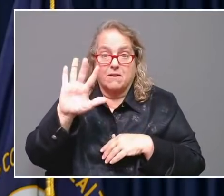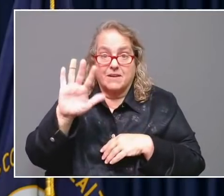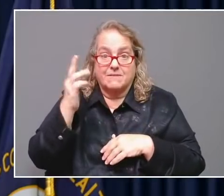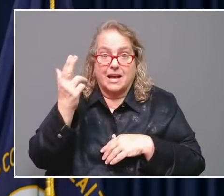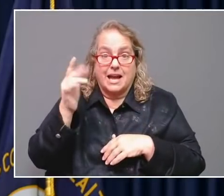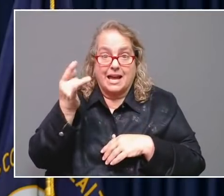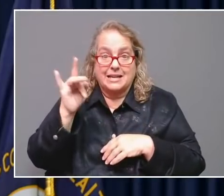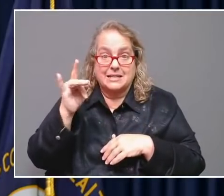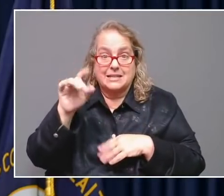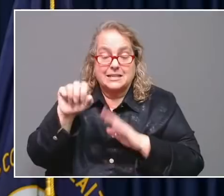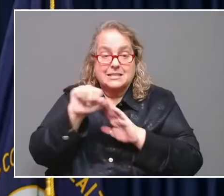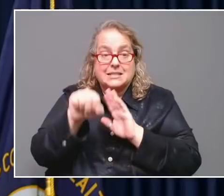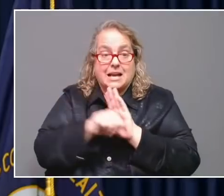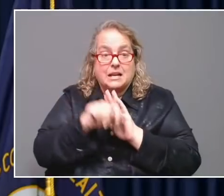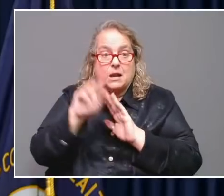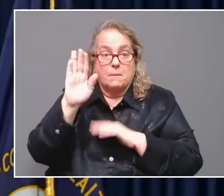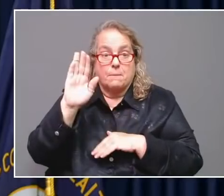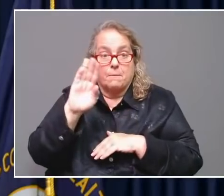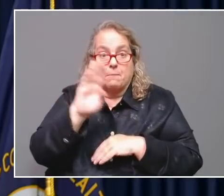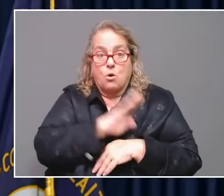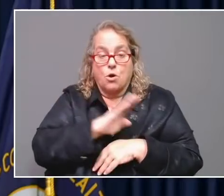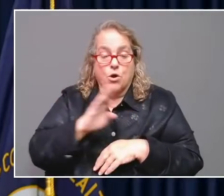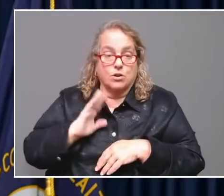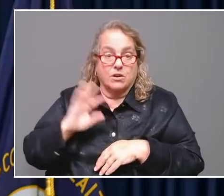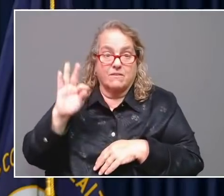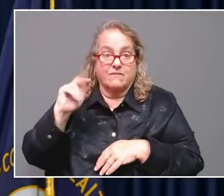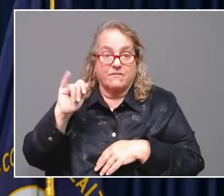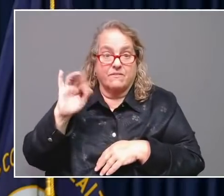board appointments that you guys sued over.